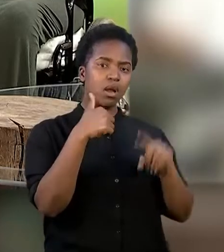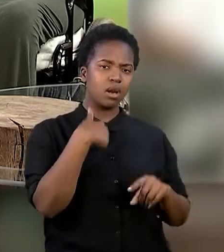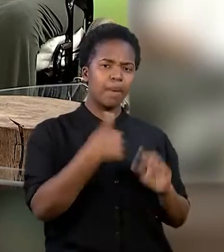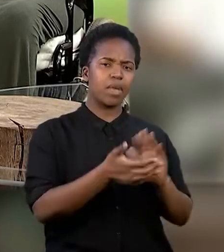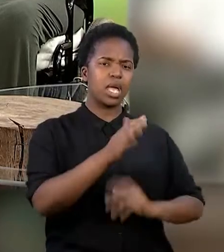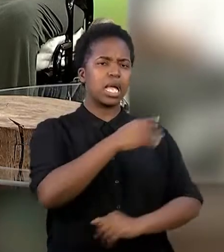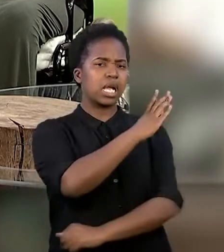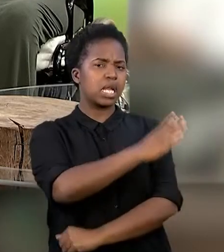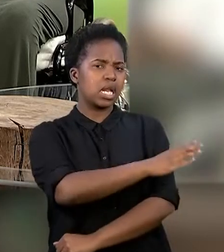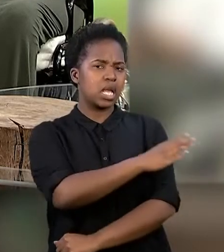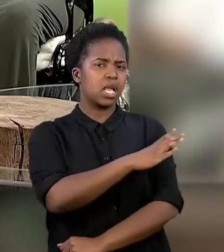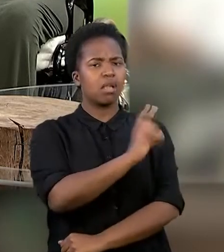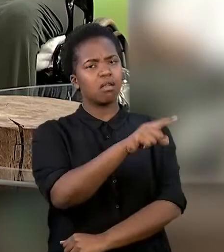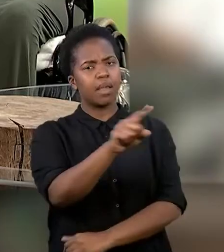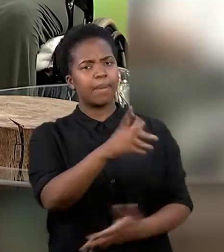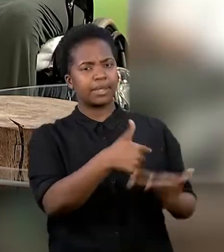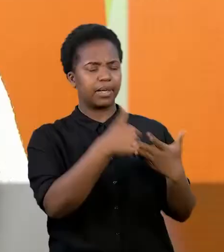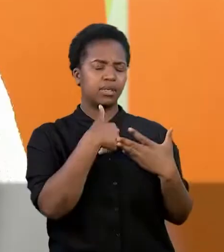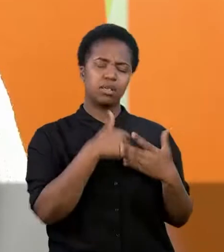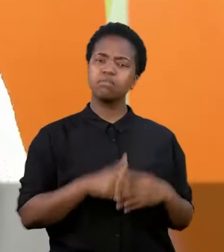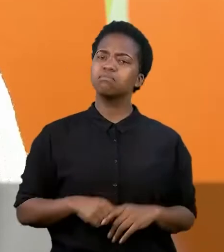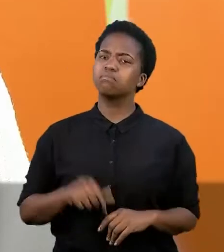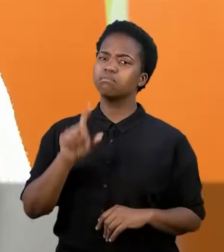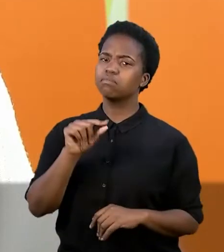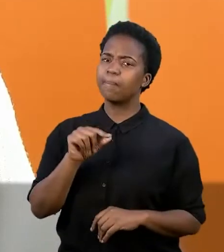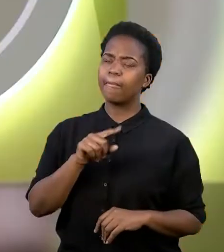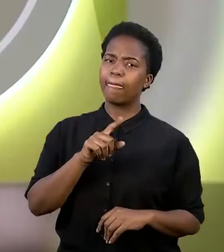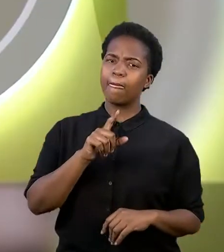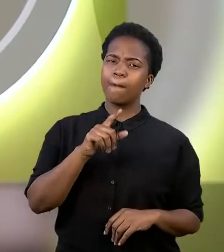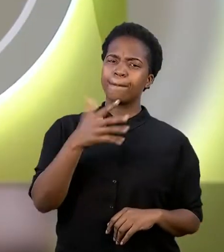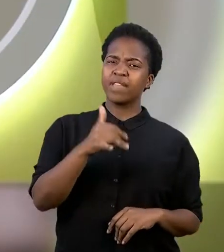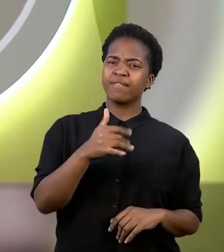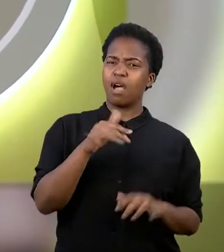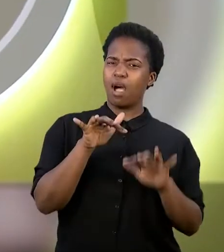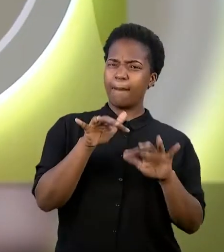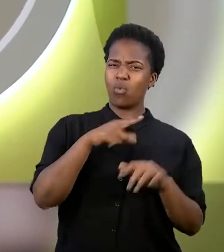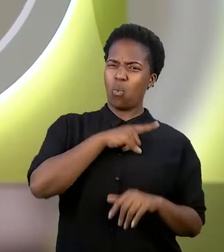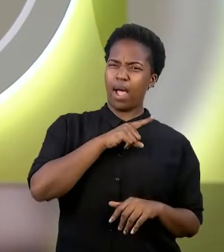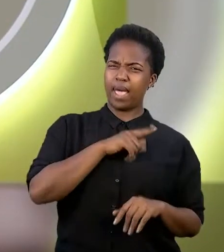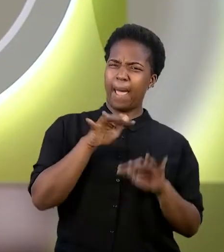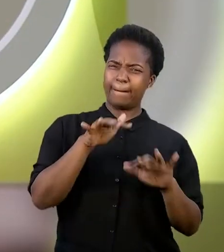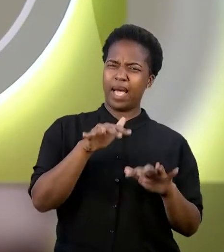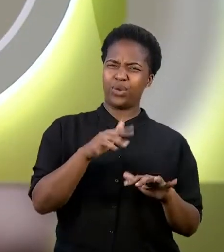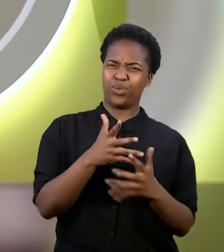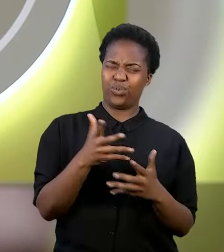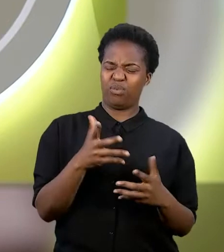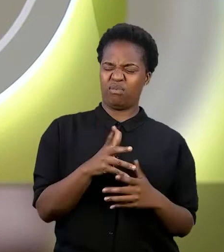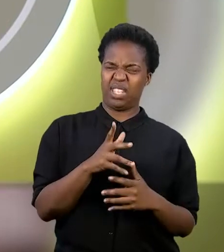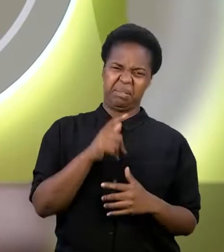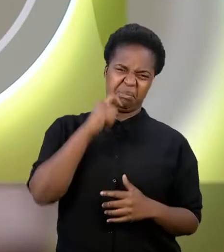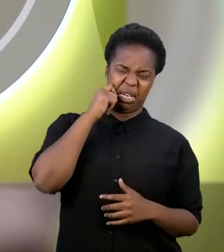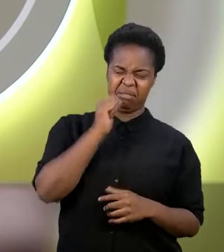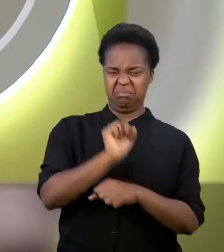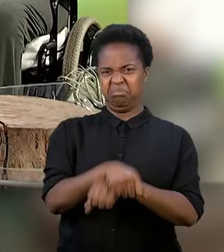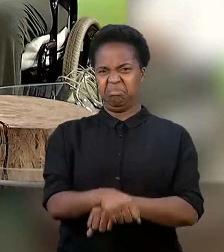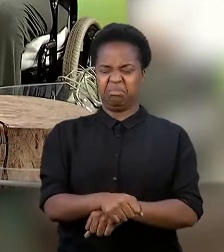end up ke ya go tleliniking ke mo ba nthusitseng teng. Ho ya ka wena ha o sheba batho lefatsheng, o nana ke eng e ba etsang ba be le ho nyatsa